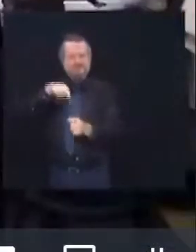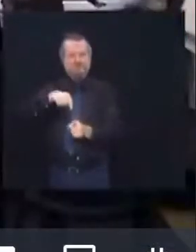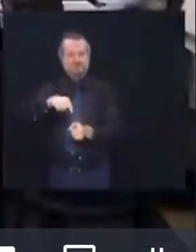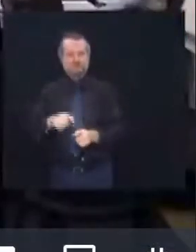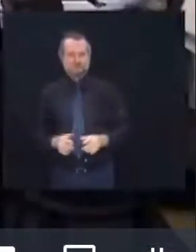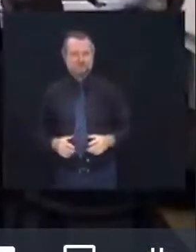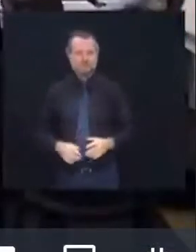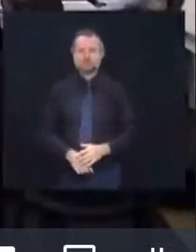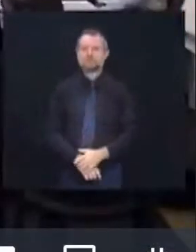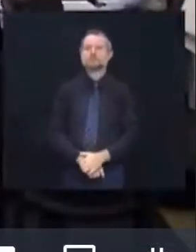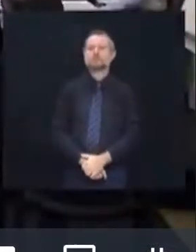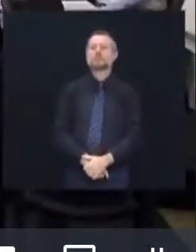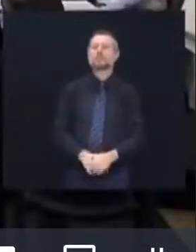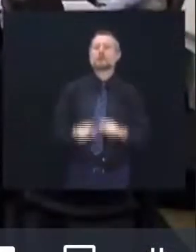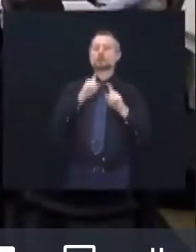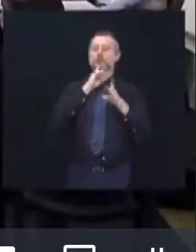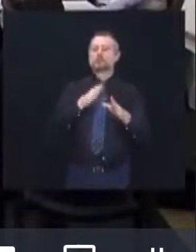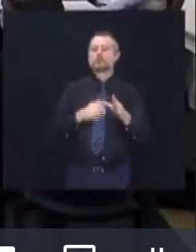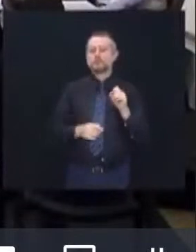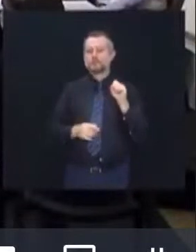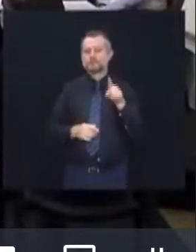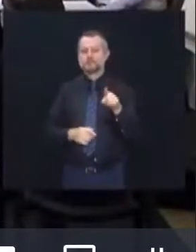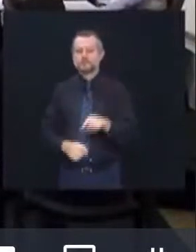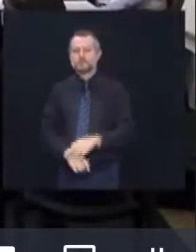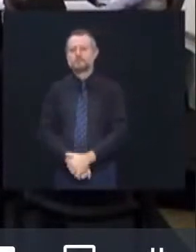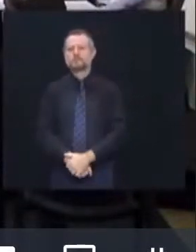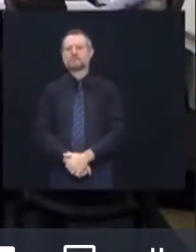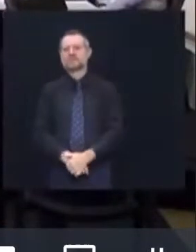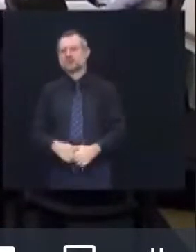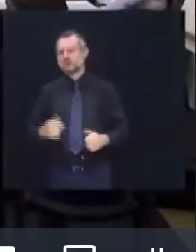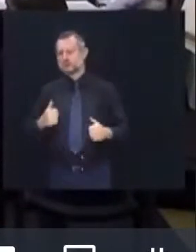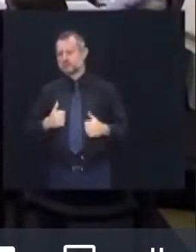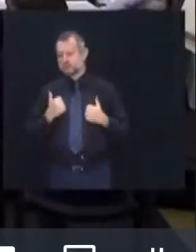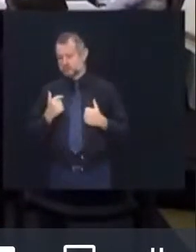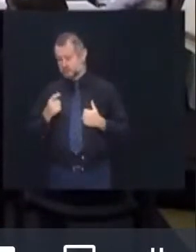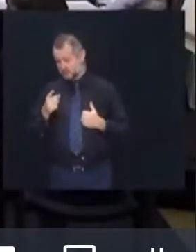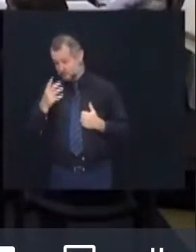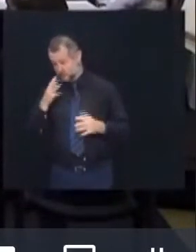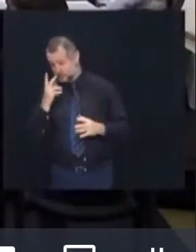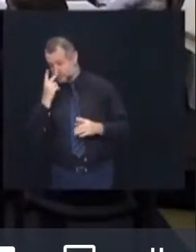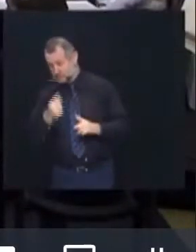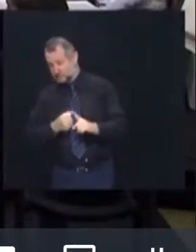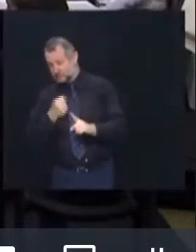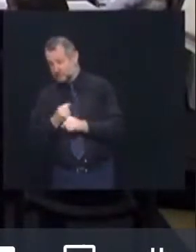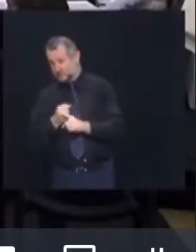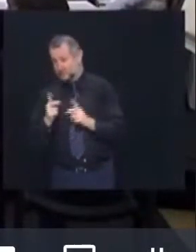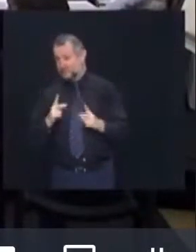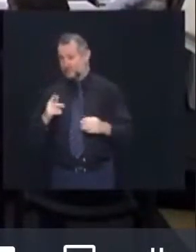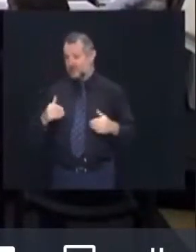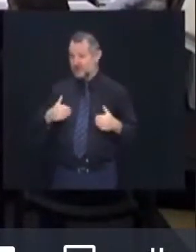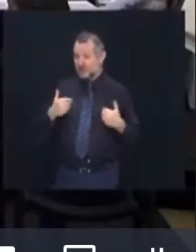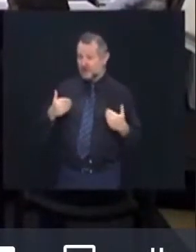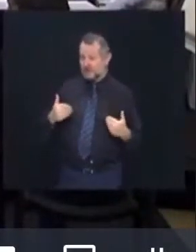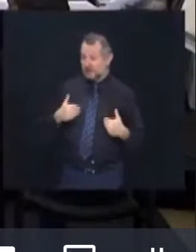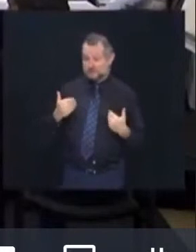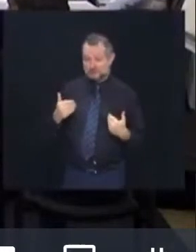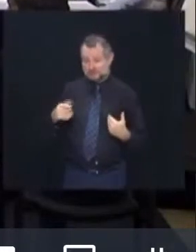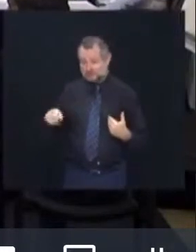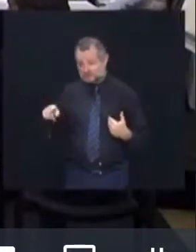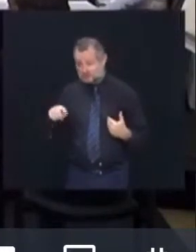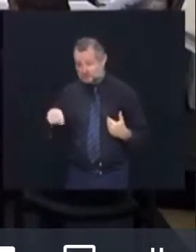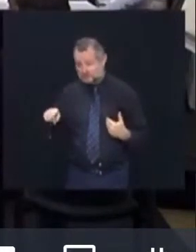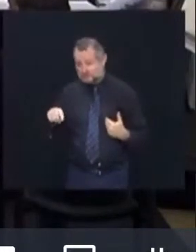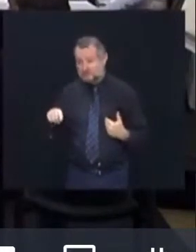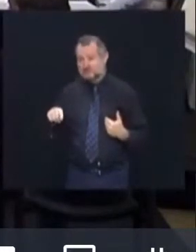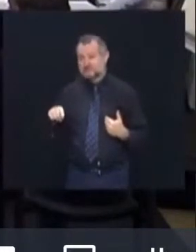on the residence of the infected person, right? Yes. The listed address. So what do you do to mitigate a cluster that say, person from Brooklyn, person